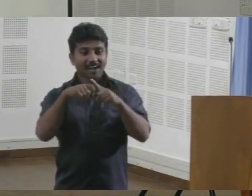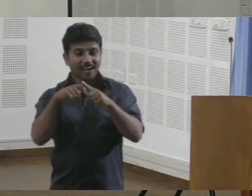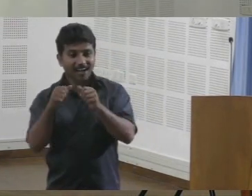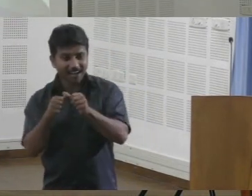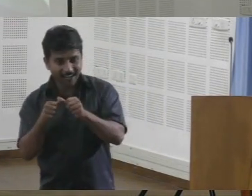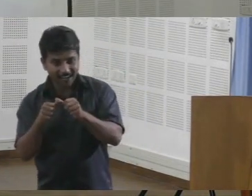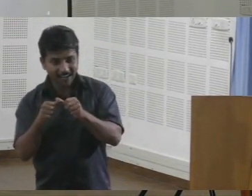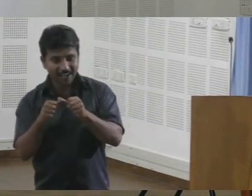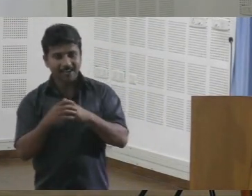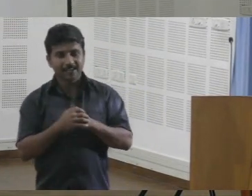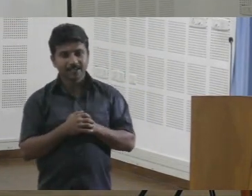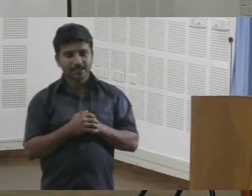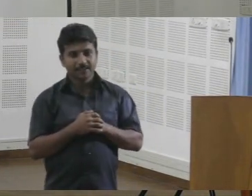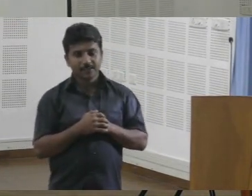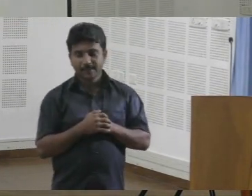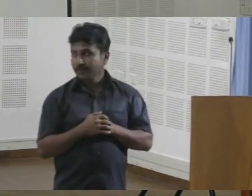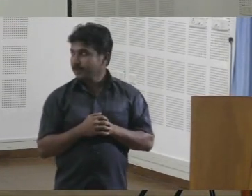I